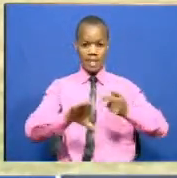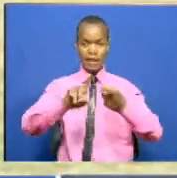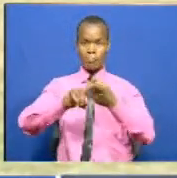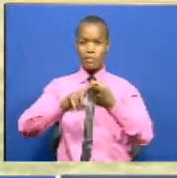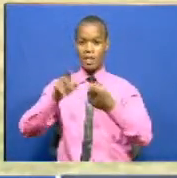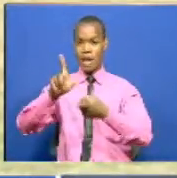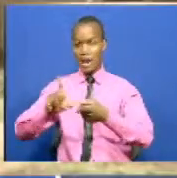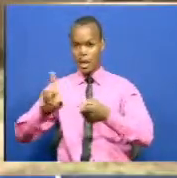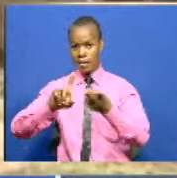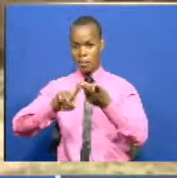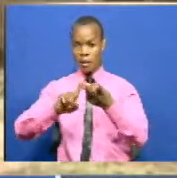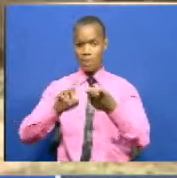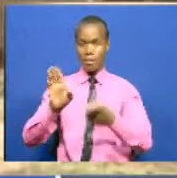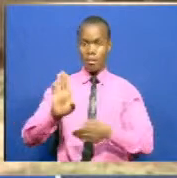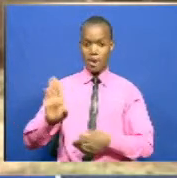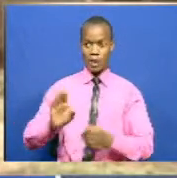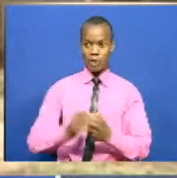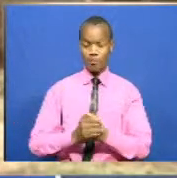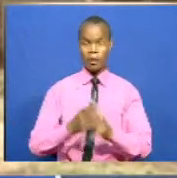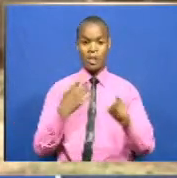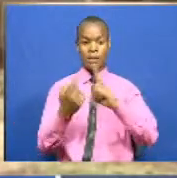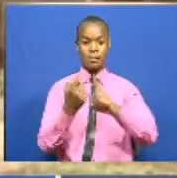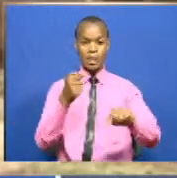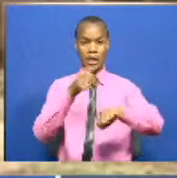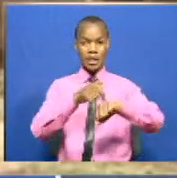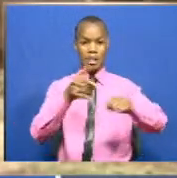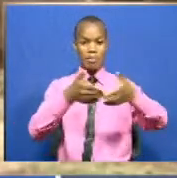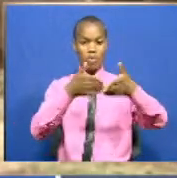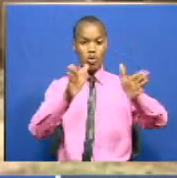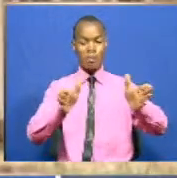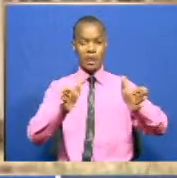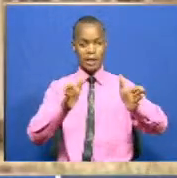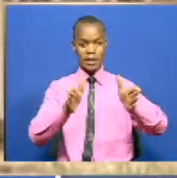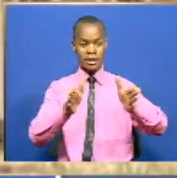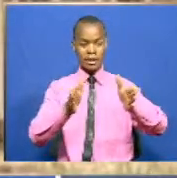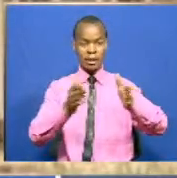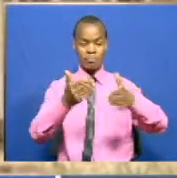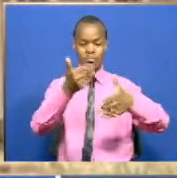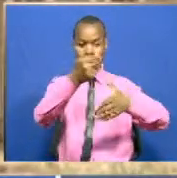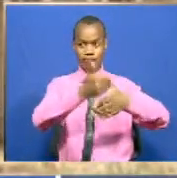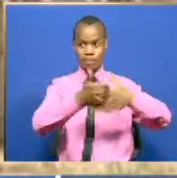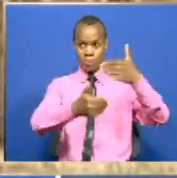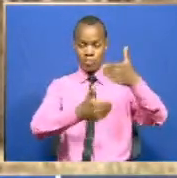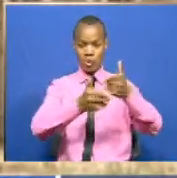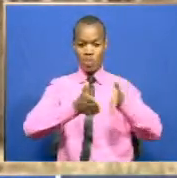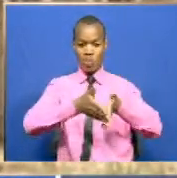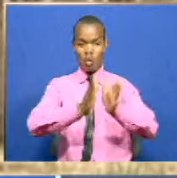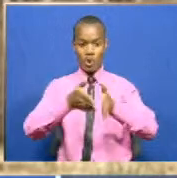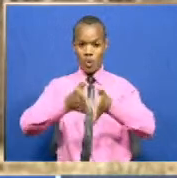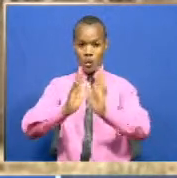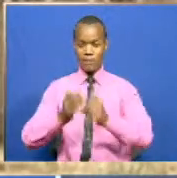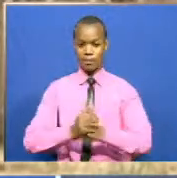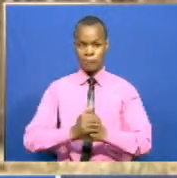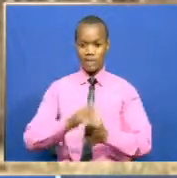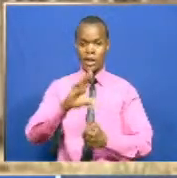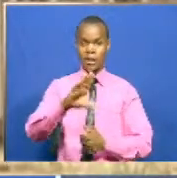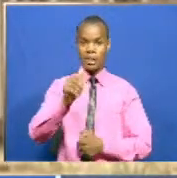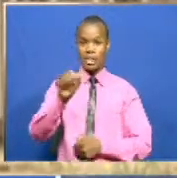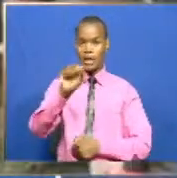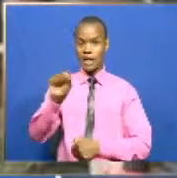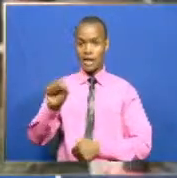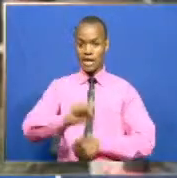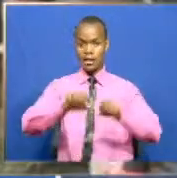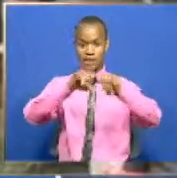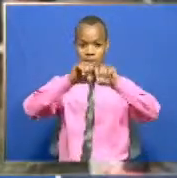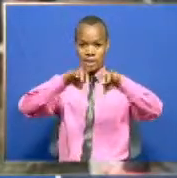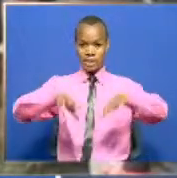and Baringo. Speaking after launching the newly constructed infrastructure in the school, Chief Administrative Secretary for Devolution